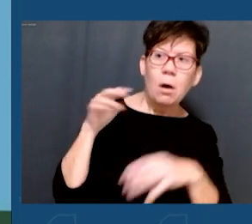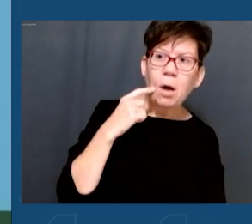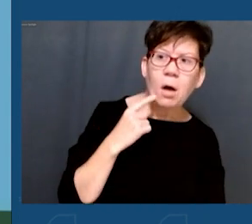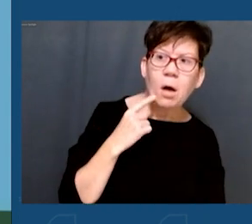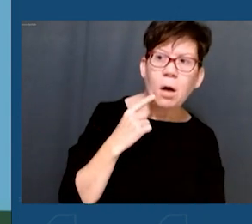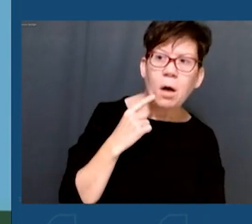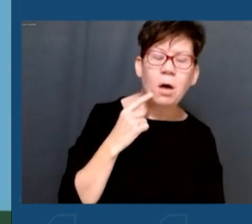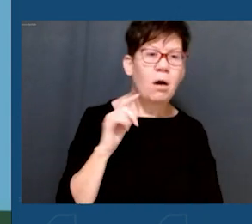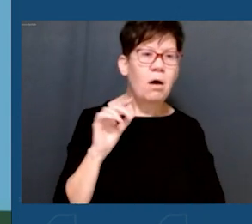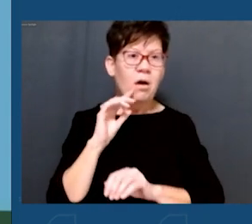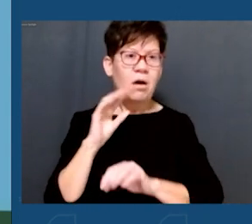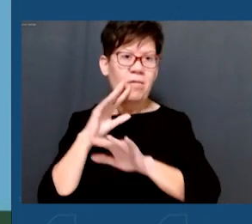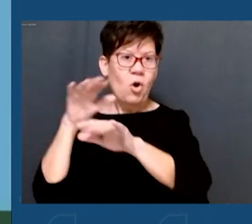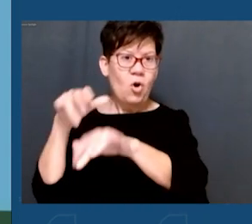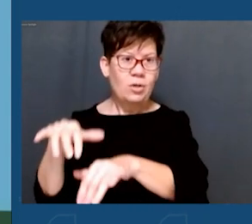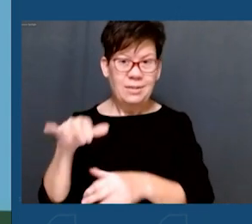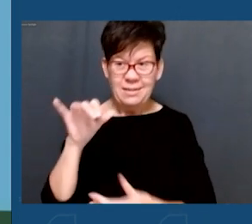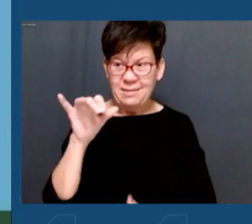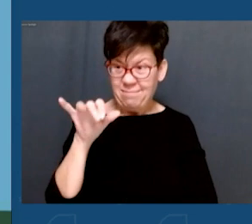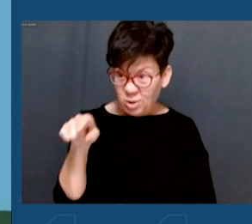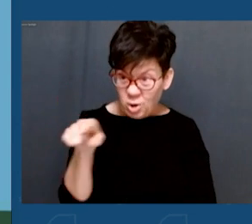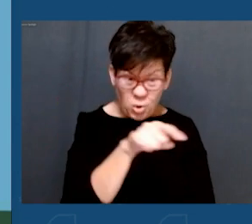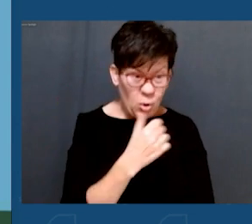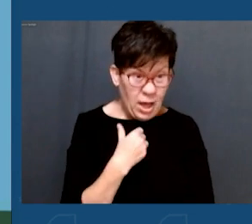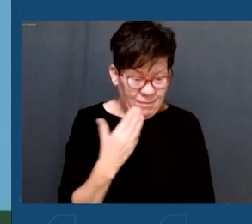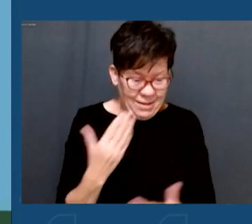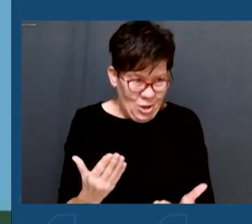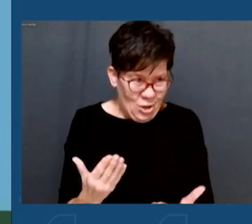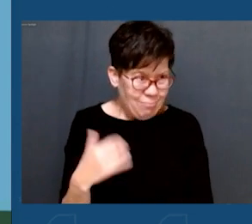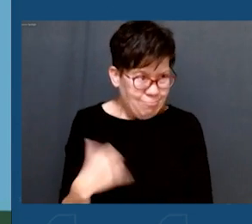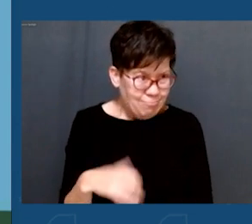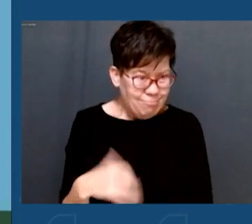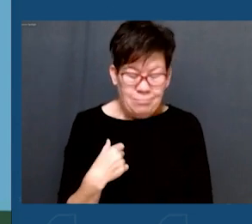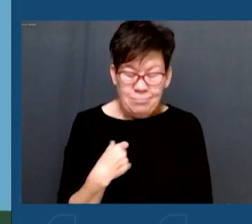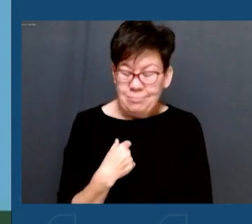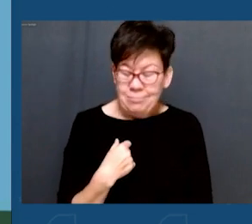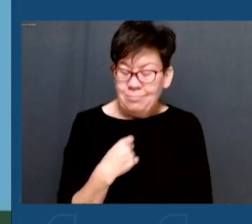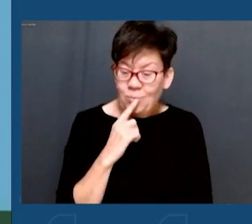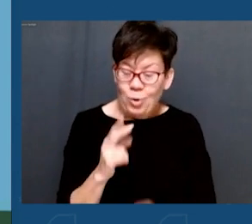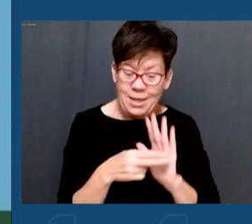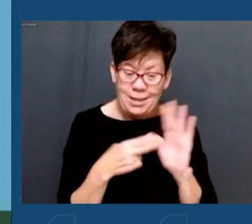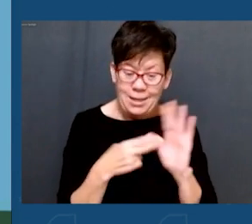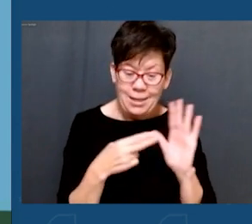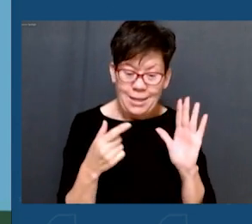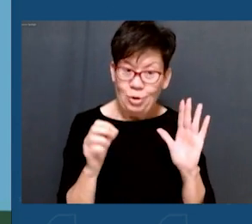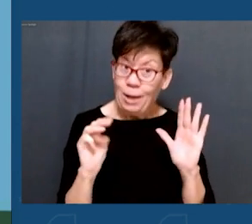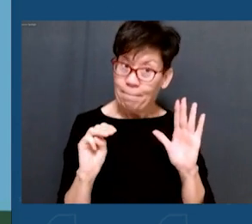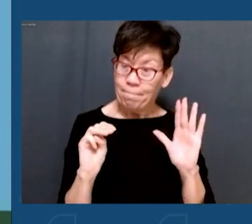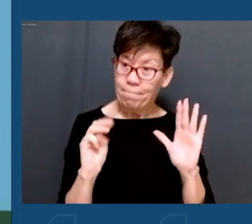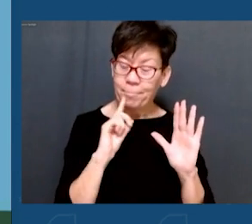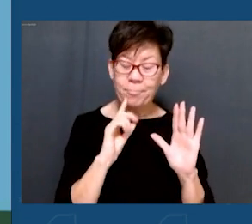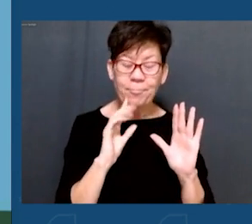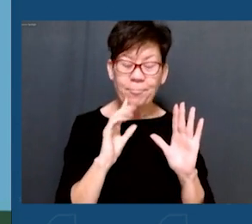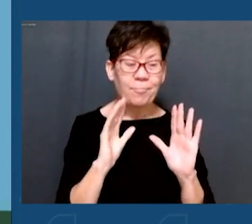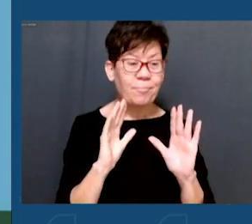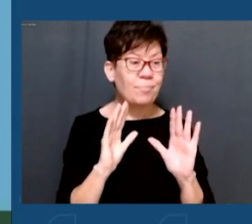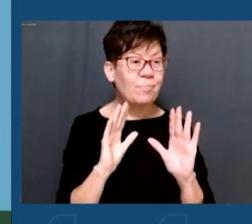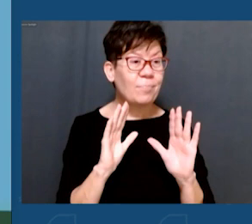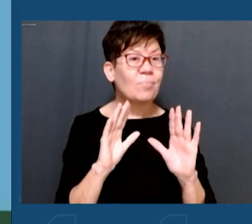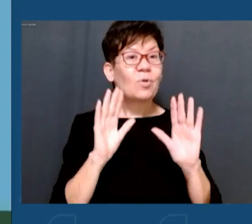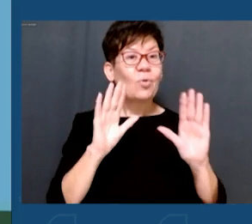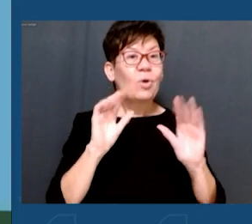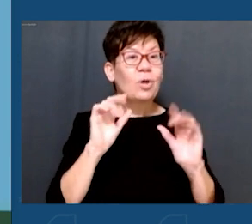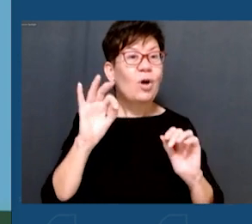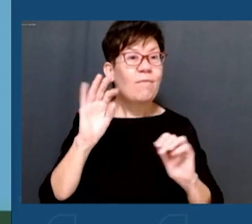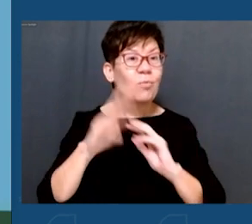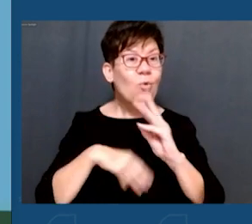right here. And it is a gem. It is a wonder of the world in our backyard. And I've been here